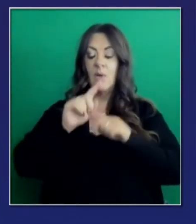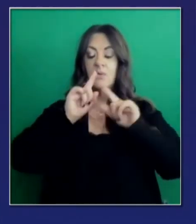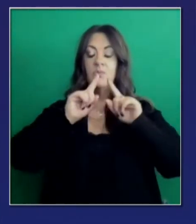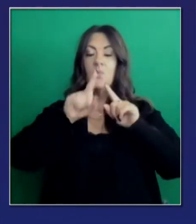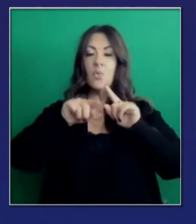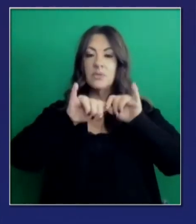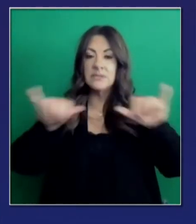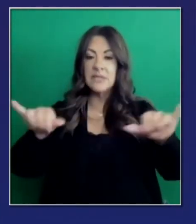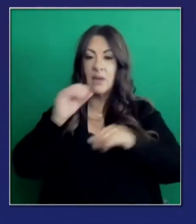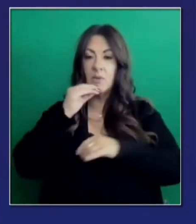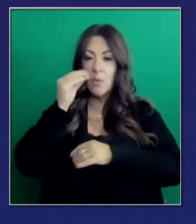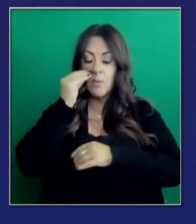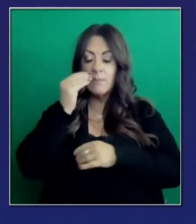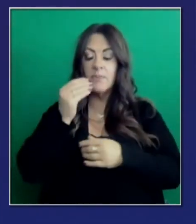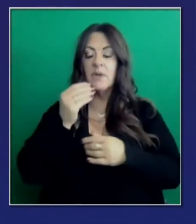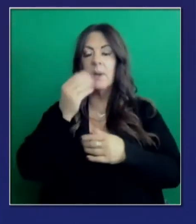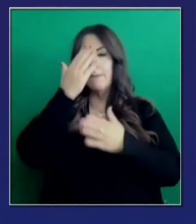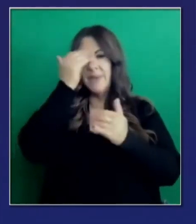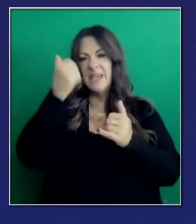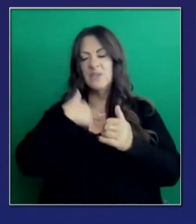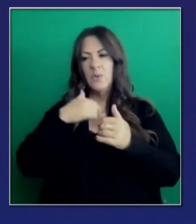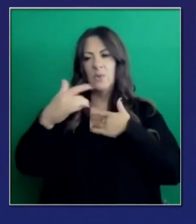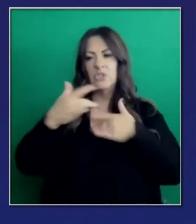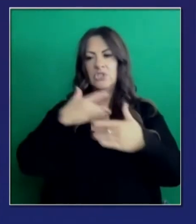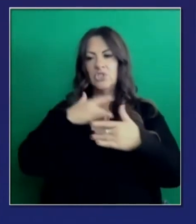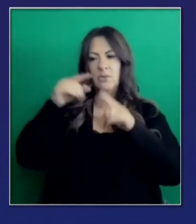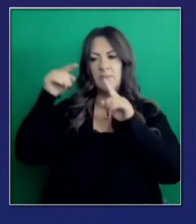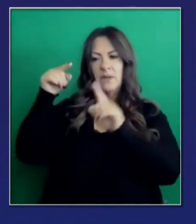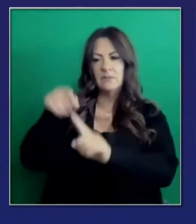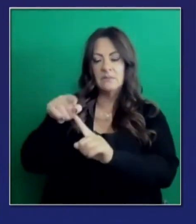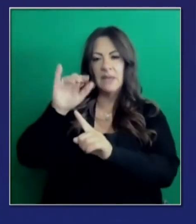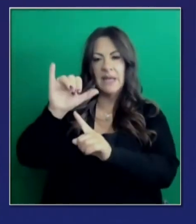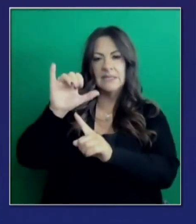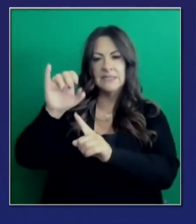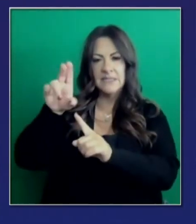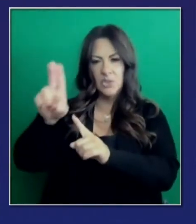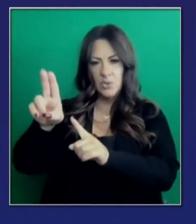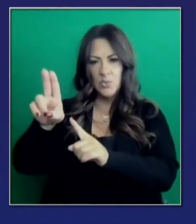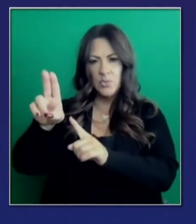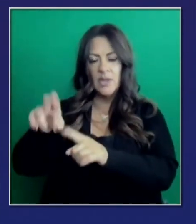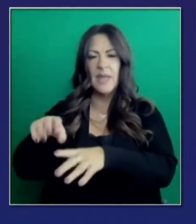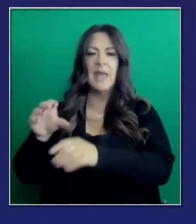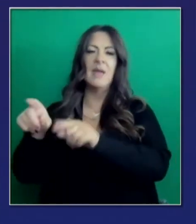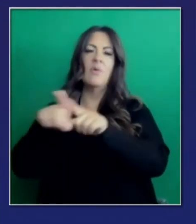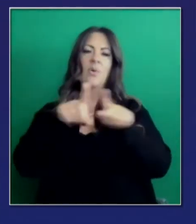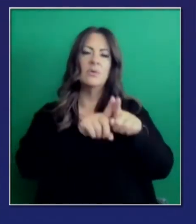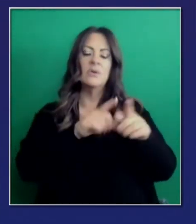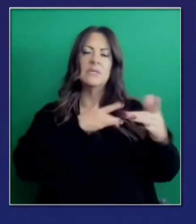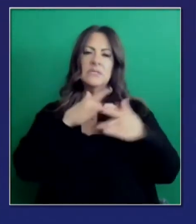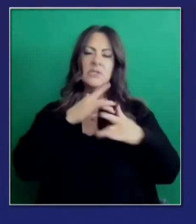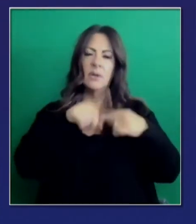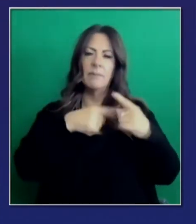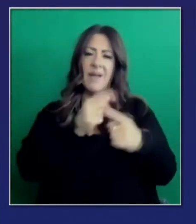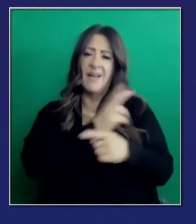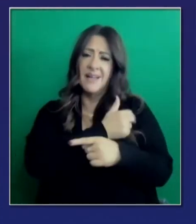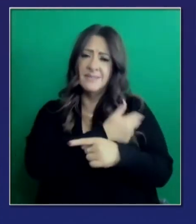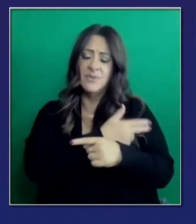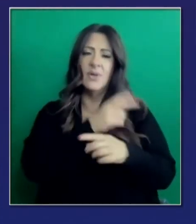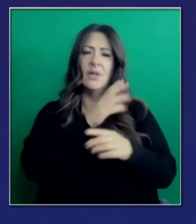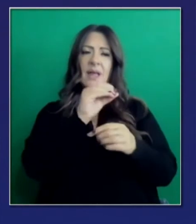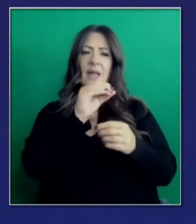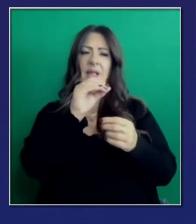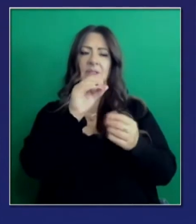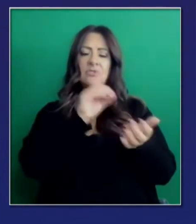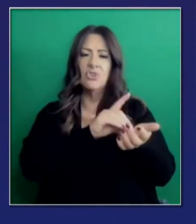on ICU capacity, the ability of our healthcare workforce, our hospital partners, all of our clinical partners across the